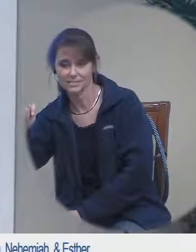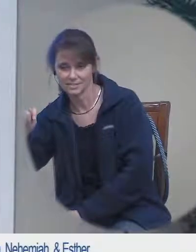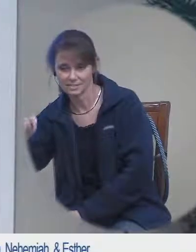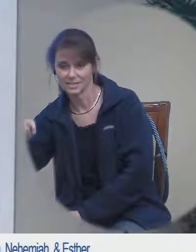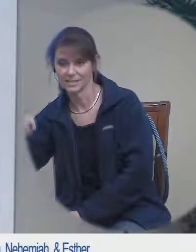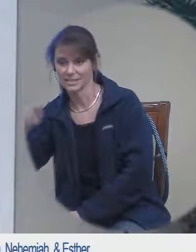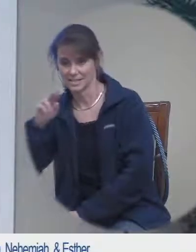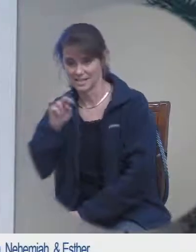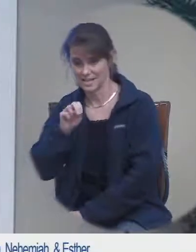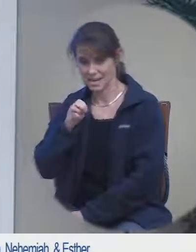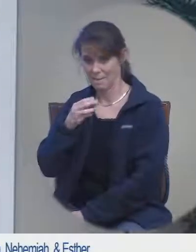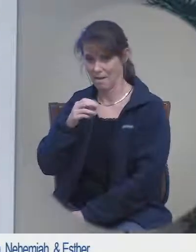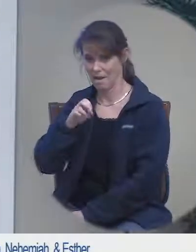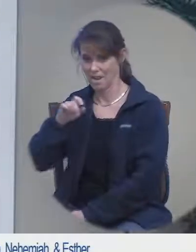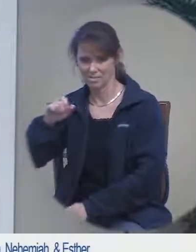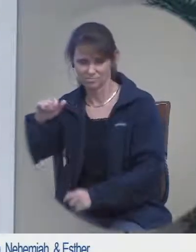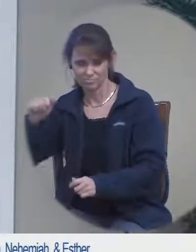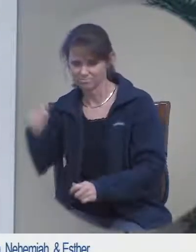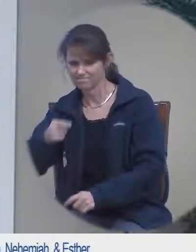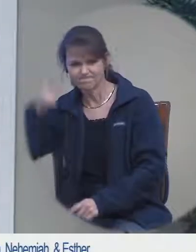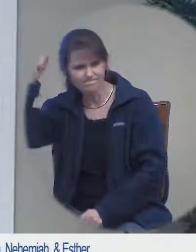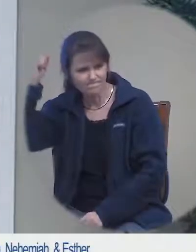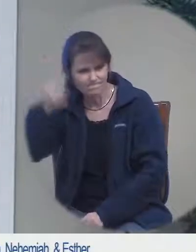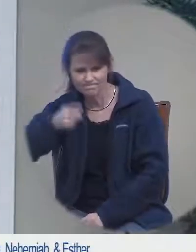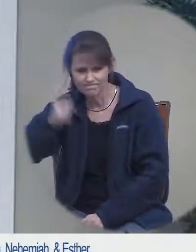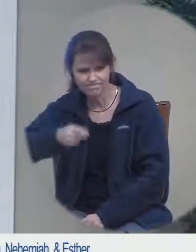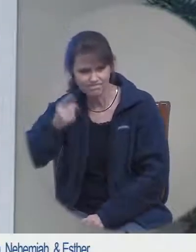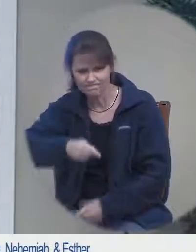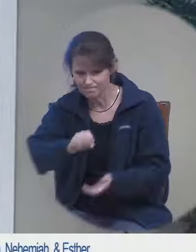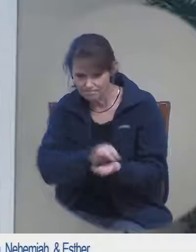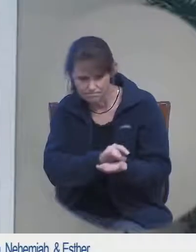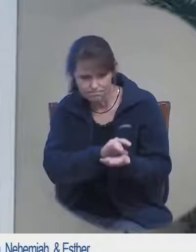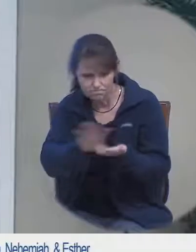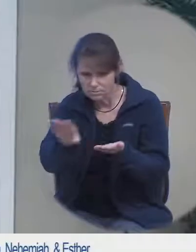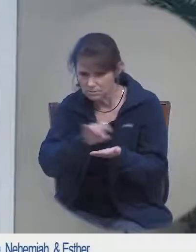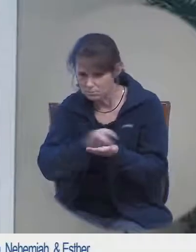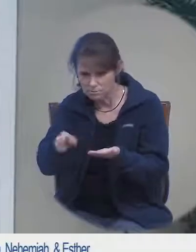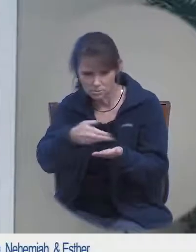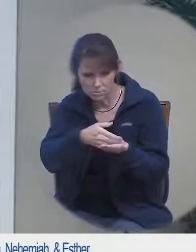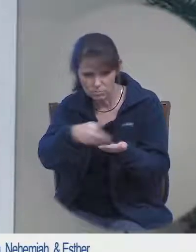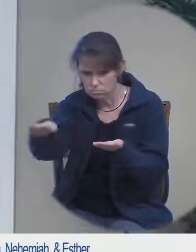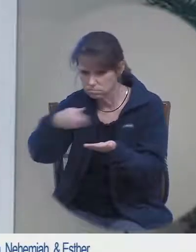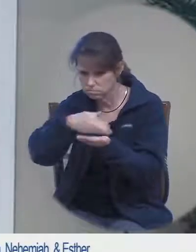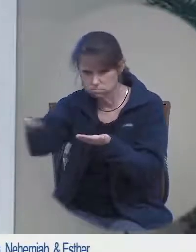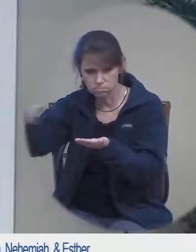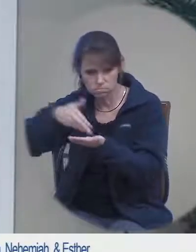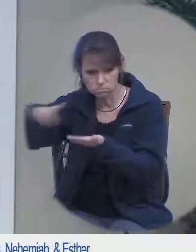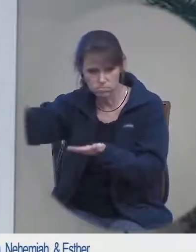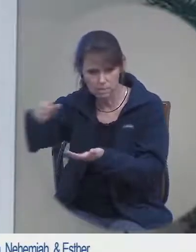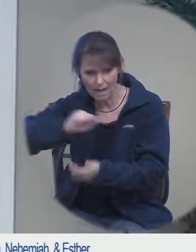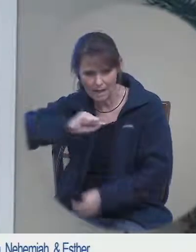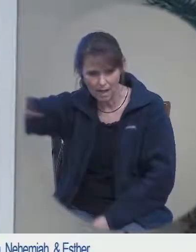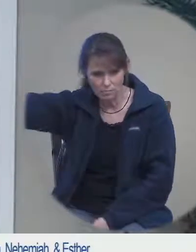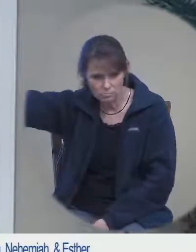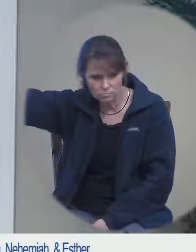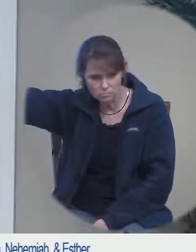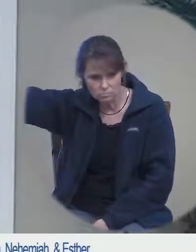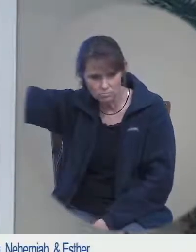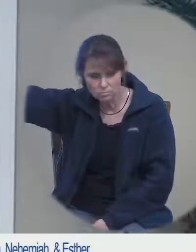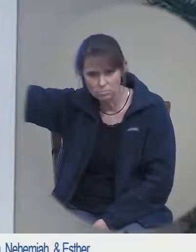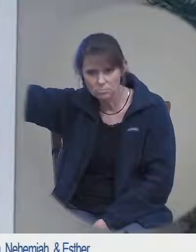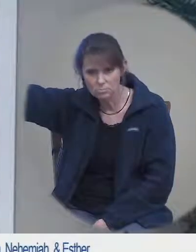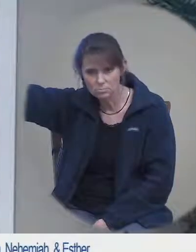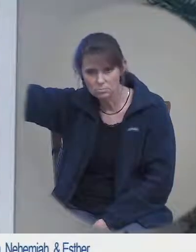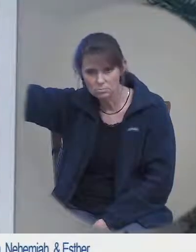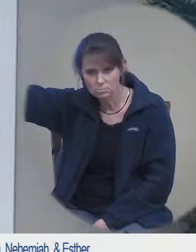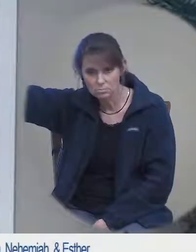their children, this is how far it had pervaded their culture, is that one of the descendants of the high priest himself was